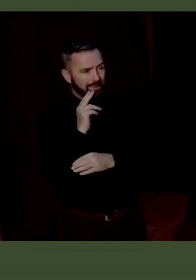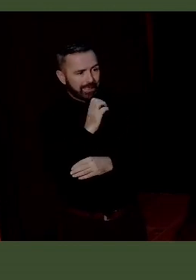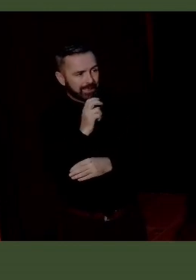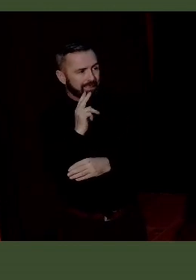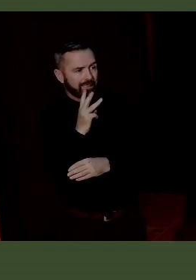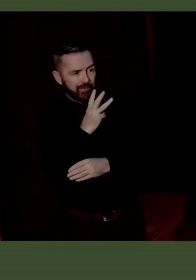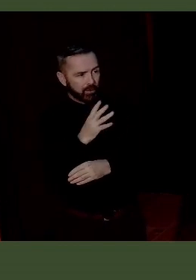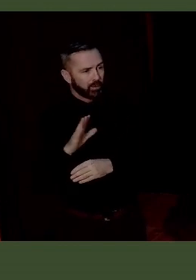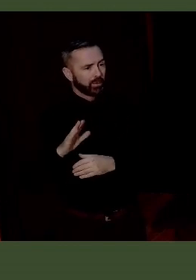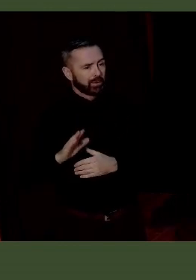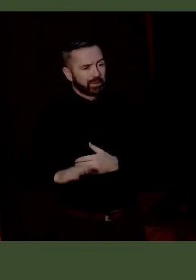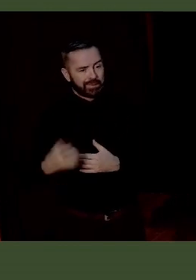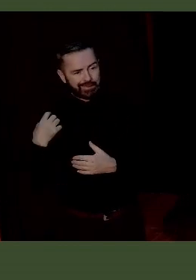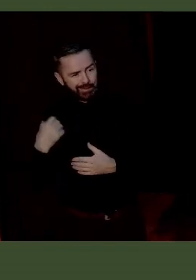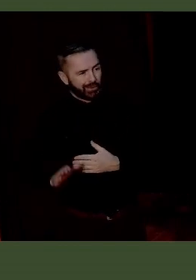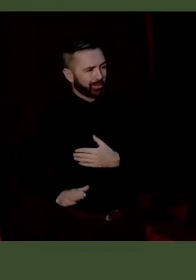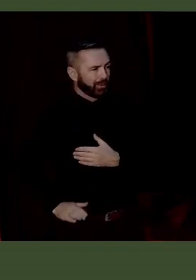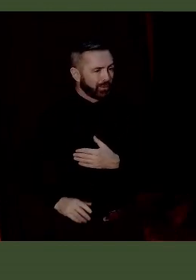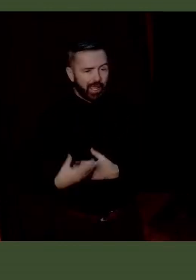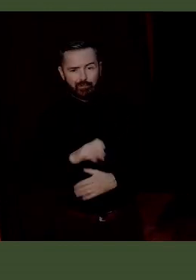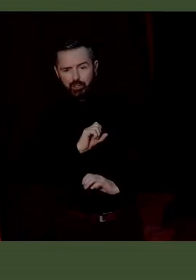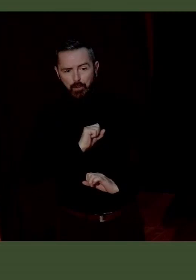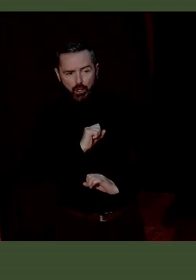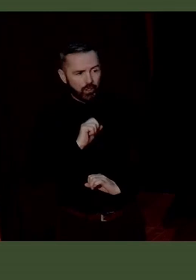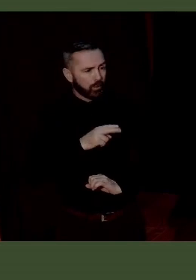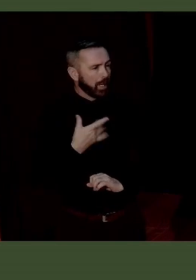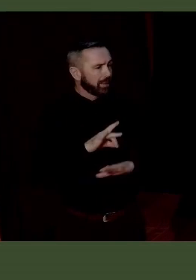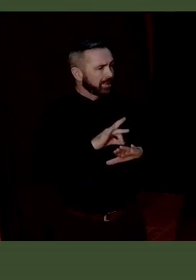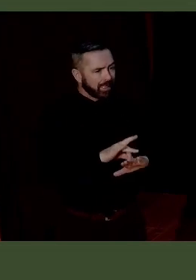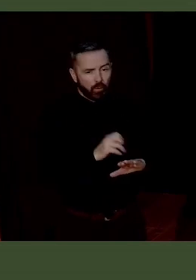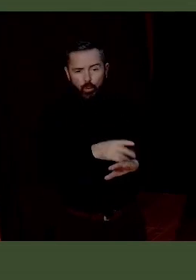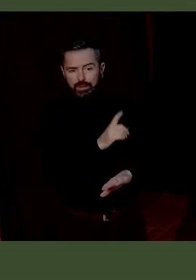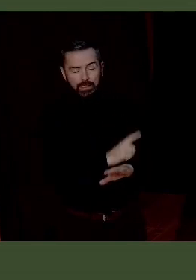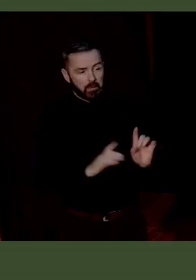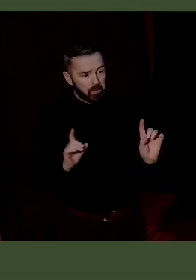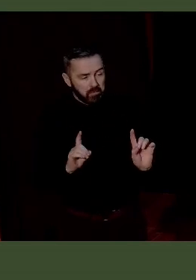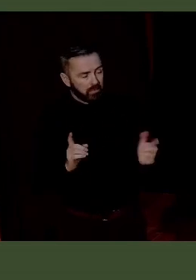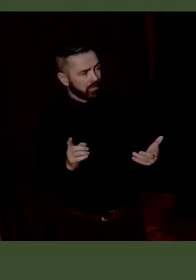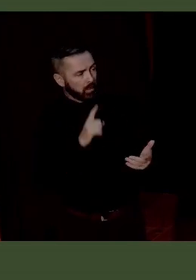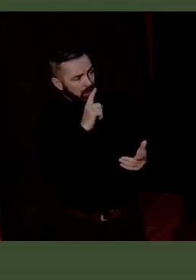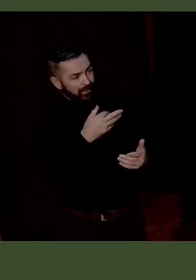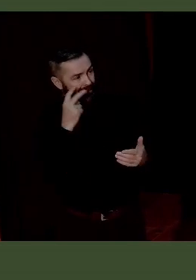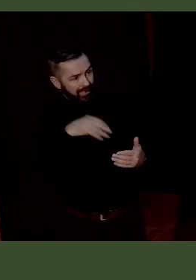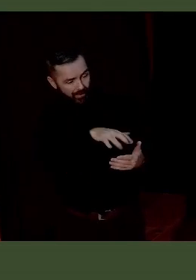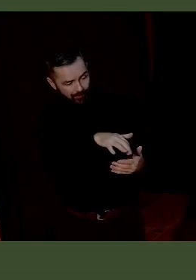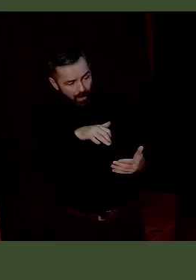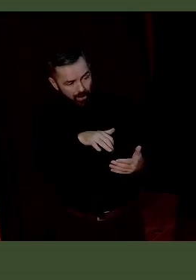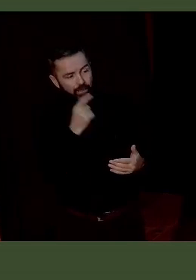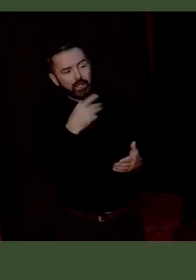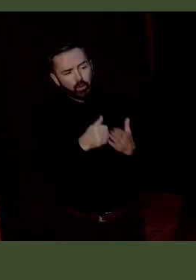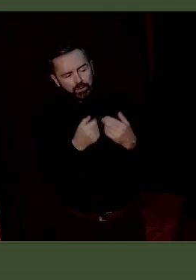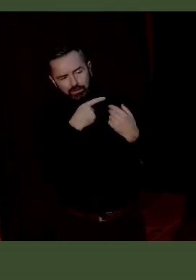nephews, sisters and brothers who might be tubercular, disabled or ill. If you look at the files, that's the story that really comes through